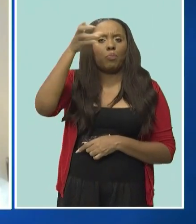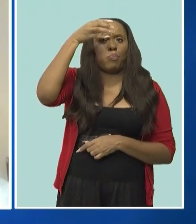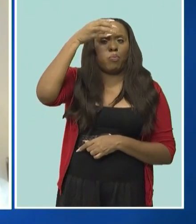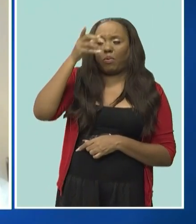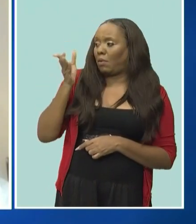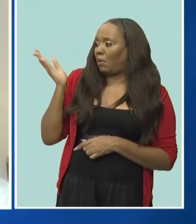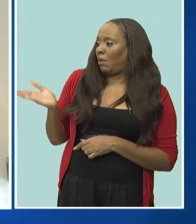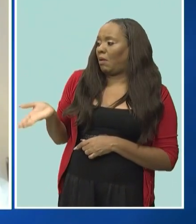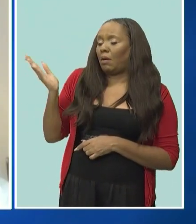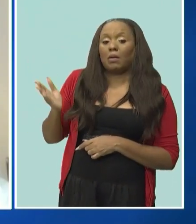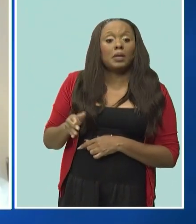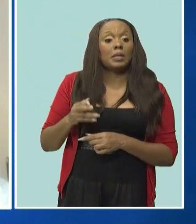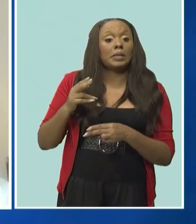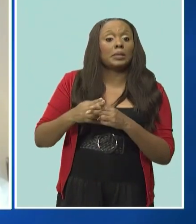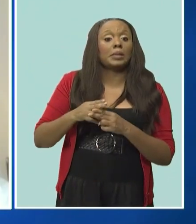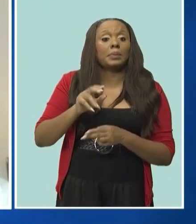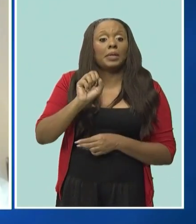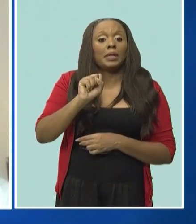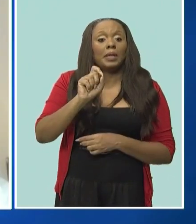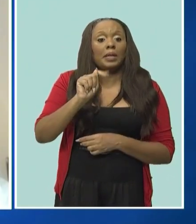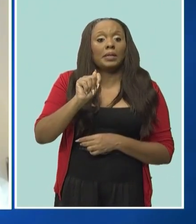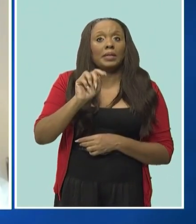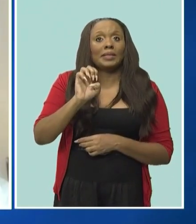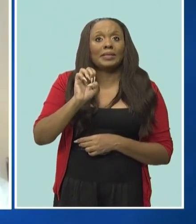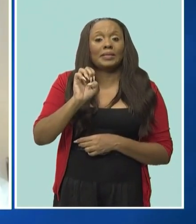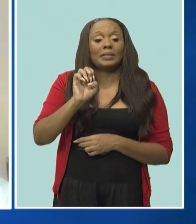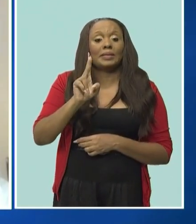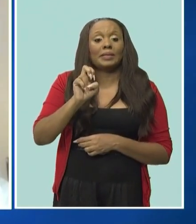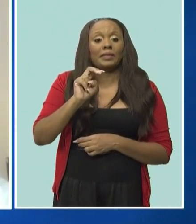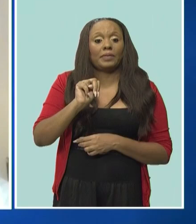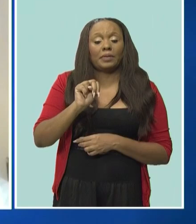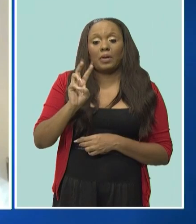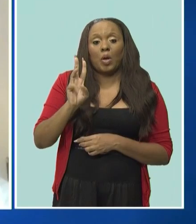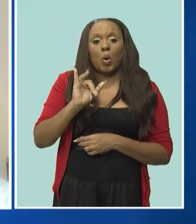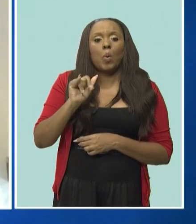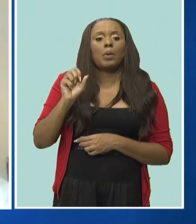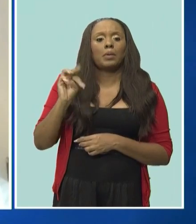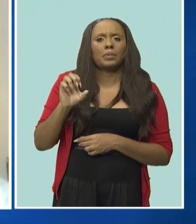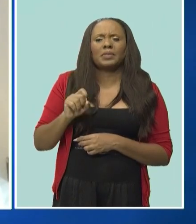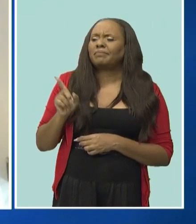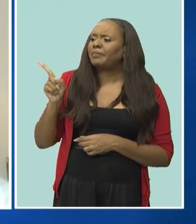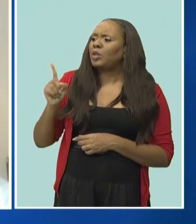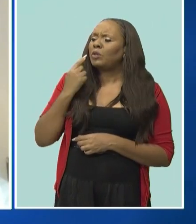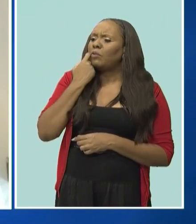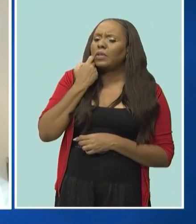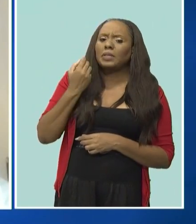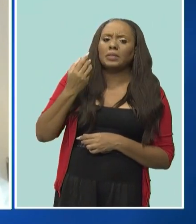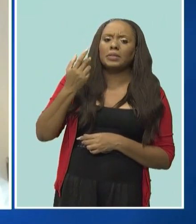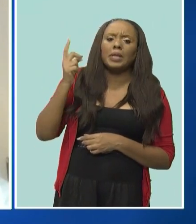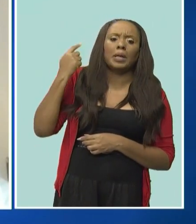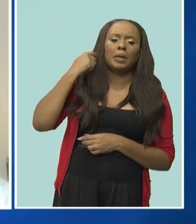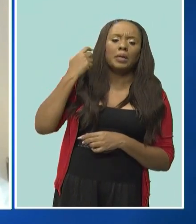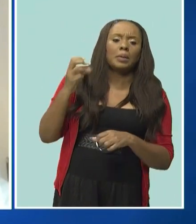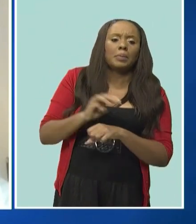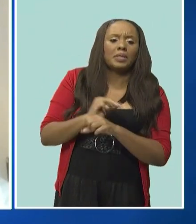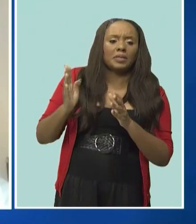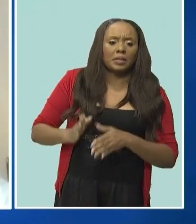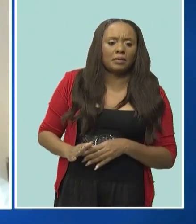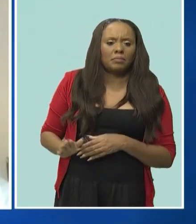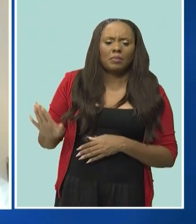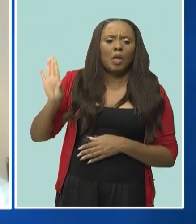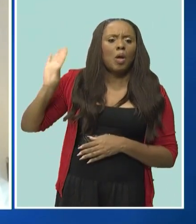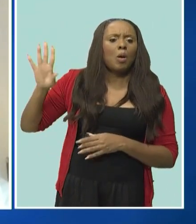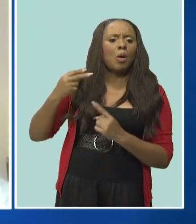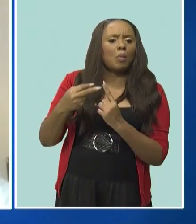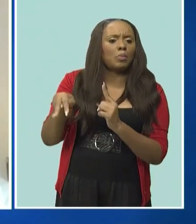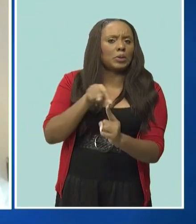you just heard the minister speak of what government is doing to protect its IT infrastructure. From your perspective, for an operation as vast